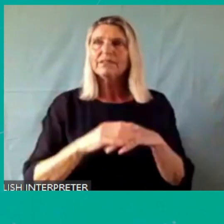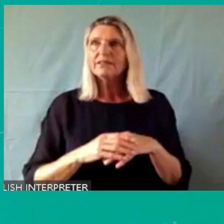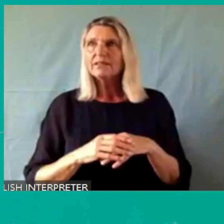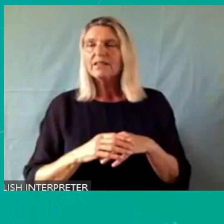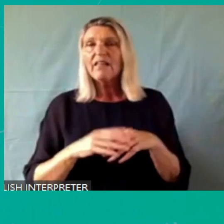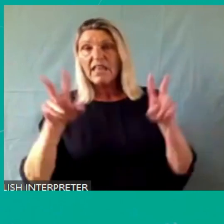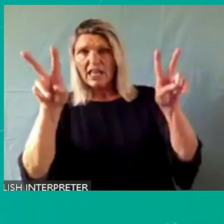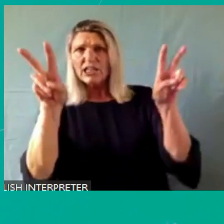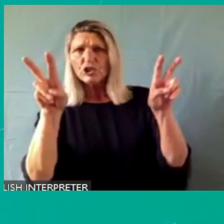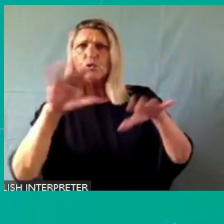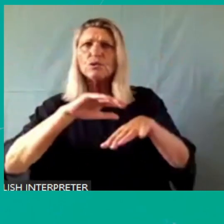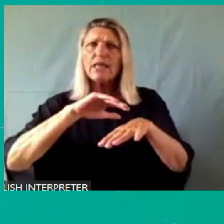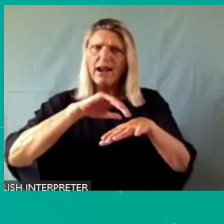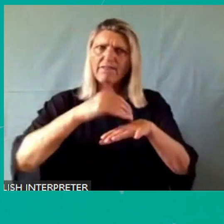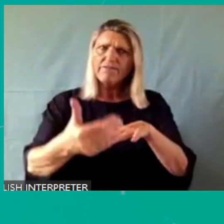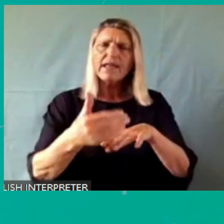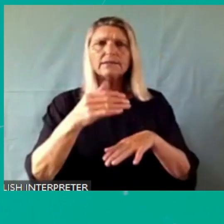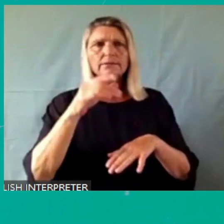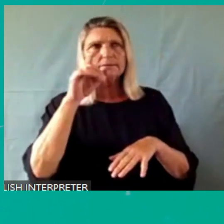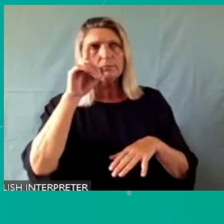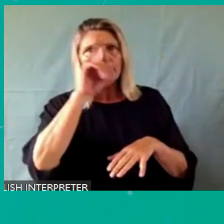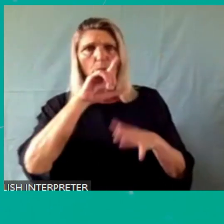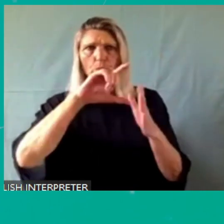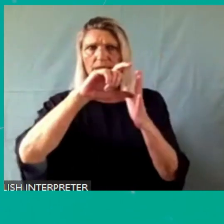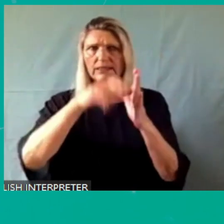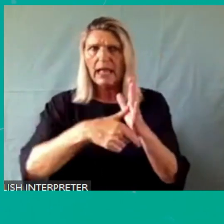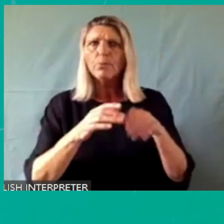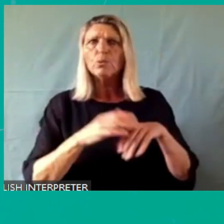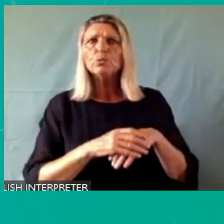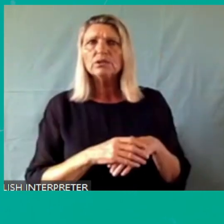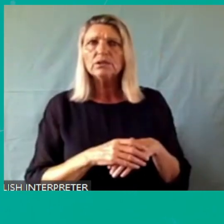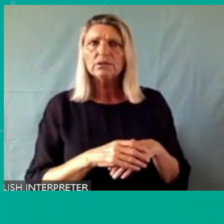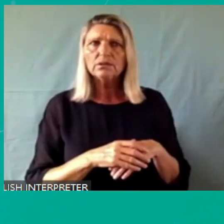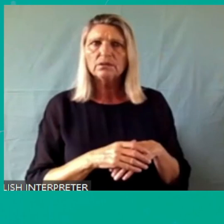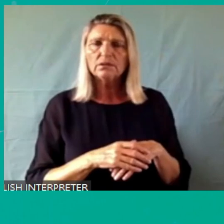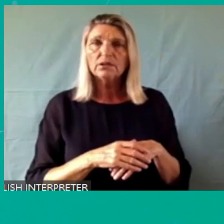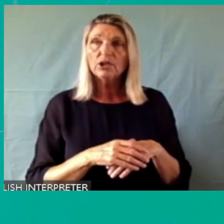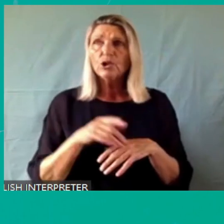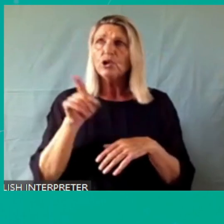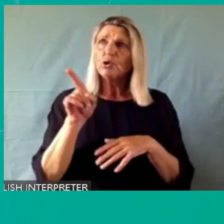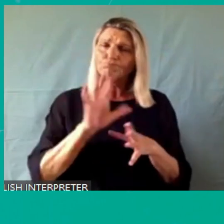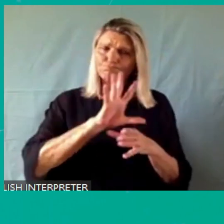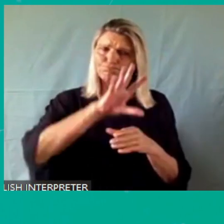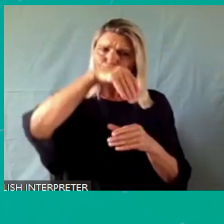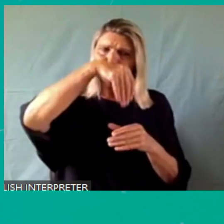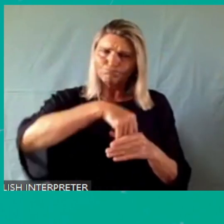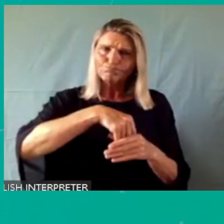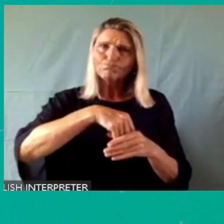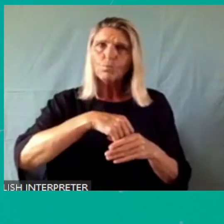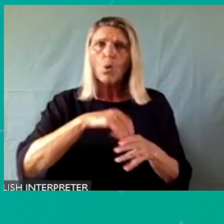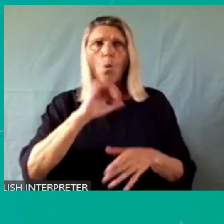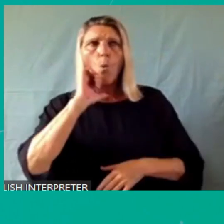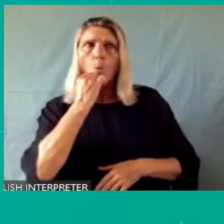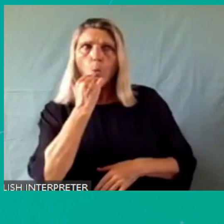Venture on Family and Sexual Violence has engaged warmly with the disability